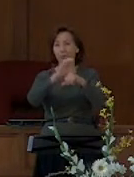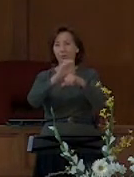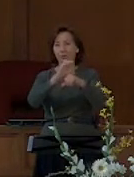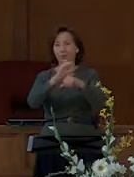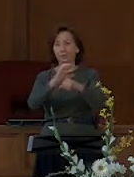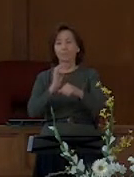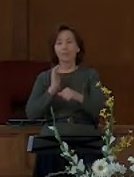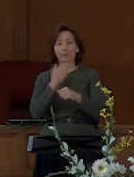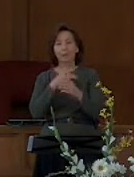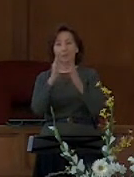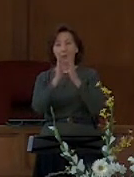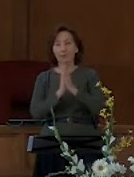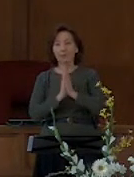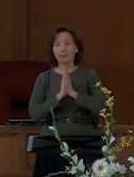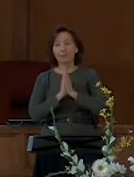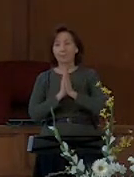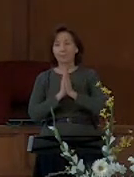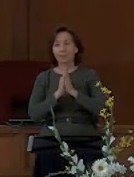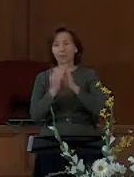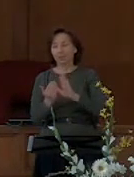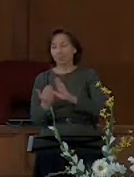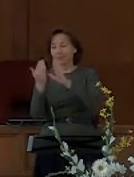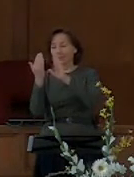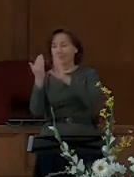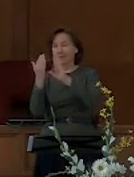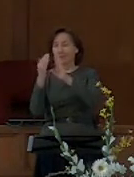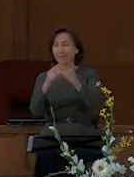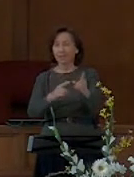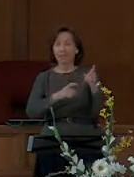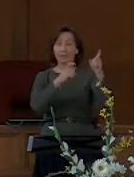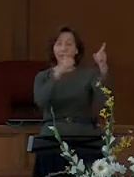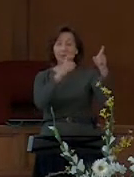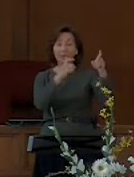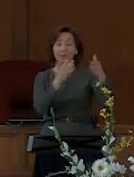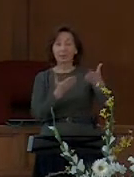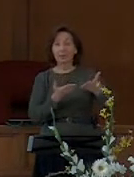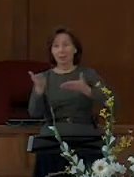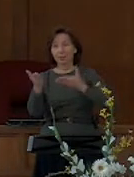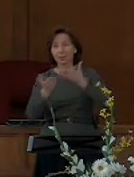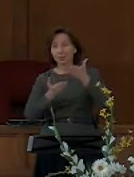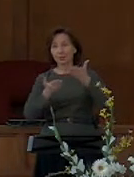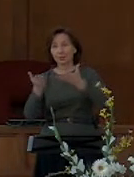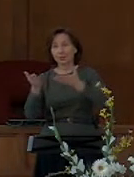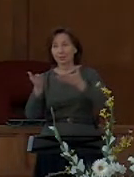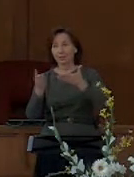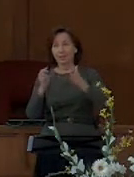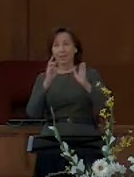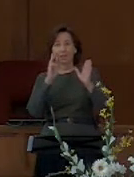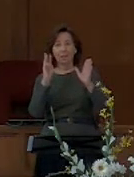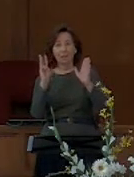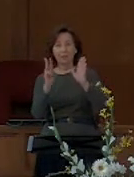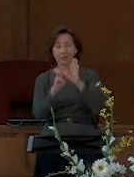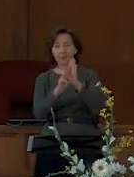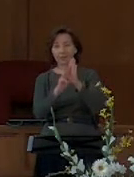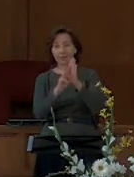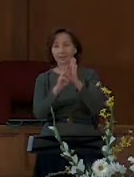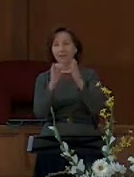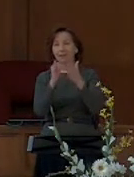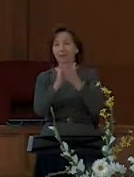church by our prayers, our presence, our gifts, our service, and our